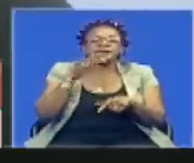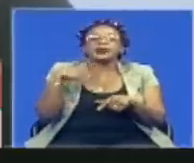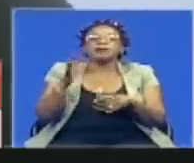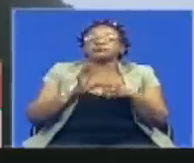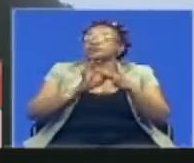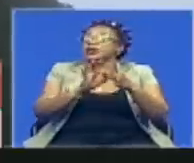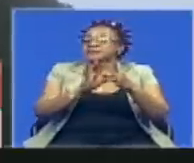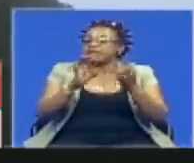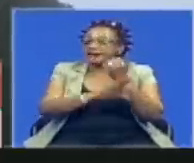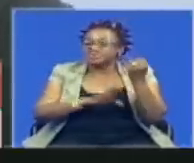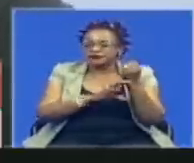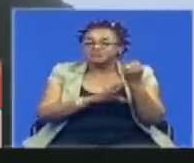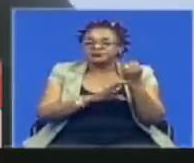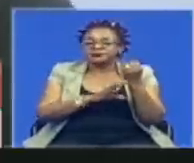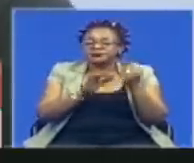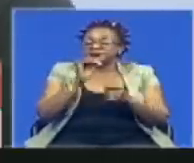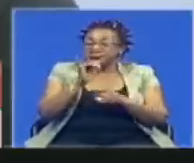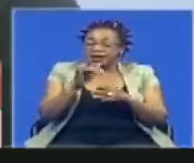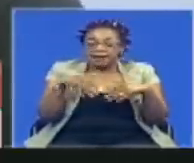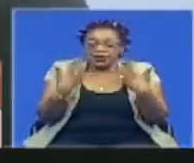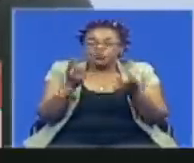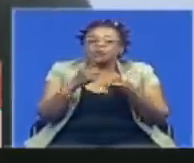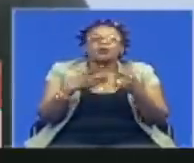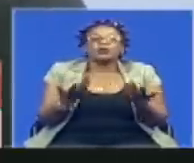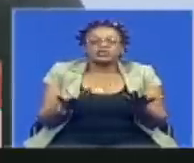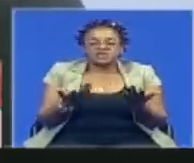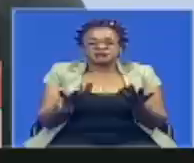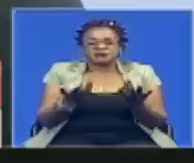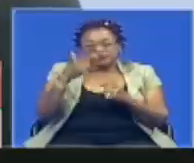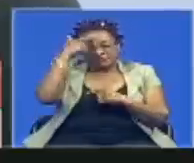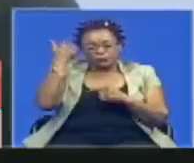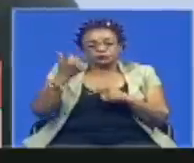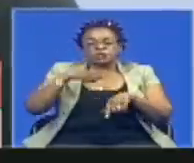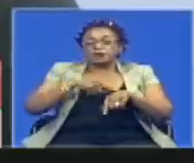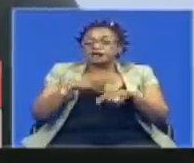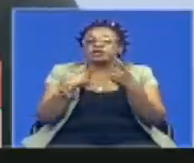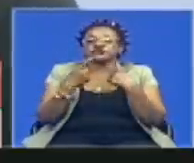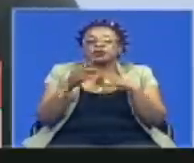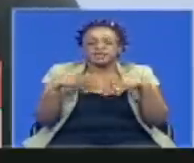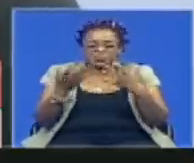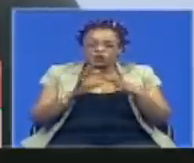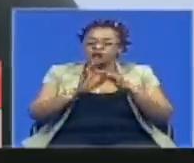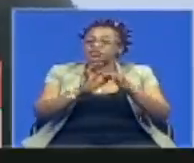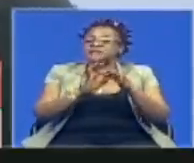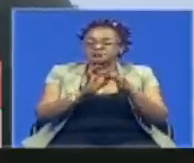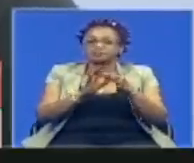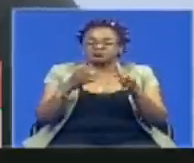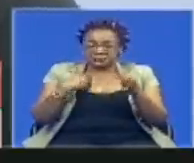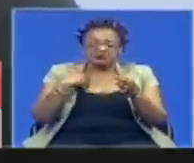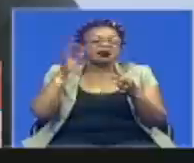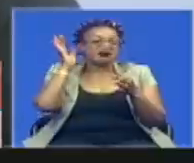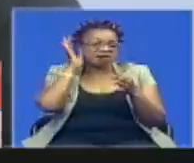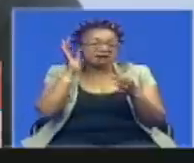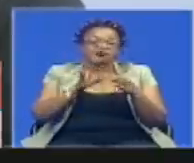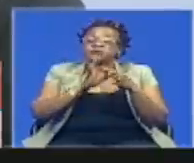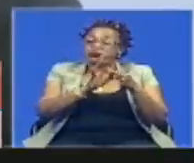country. Uniting the country around what? Because when you talk about unity, because I've heard unity, I've heard